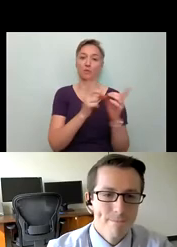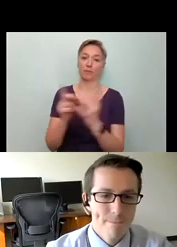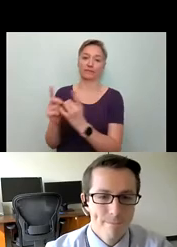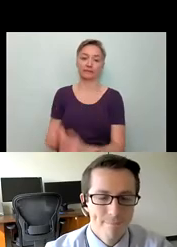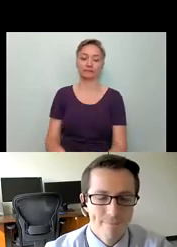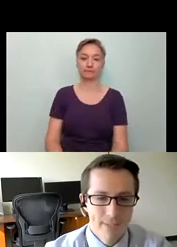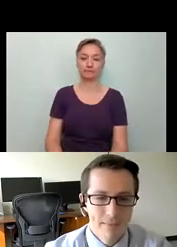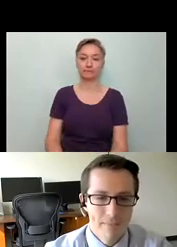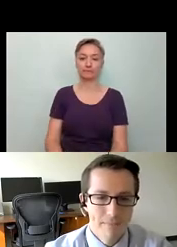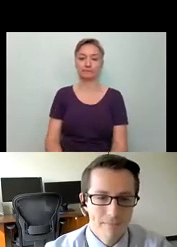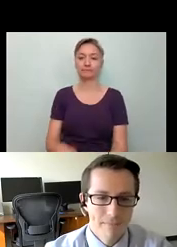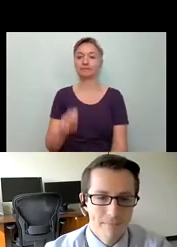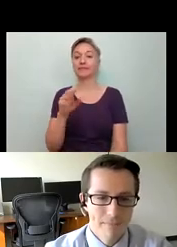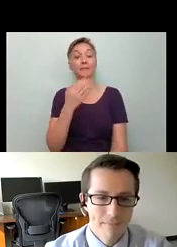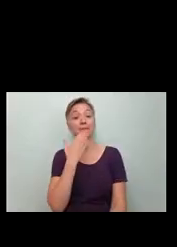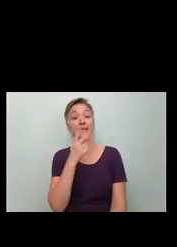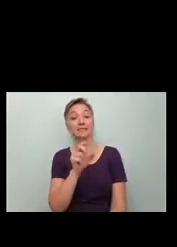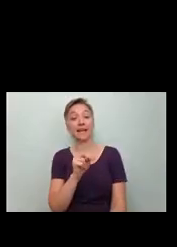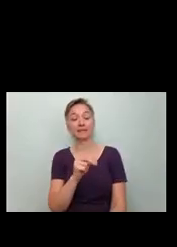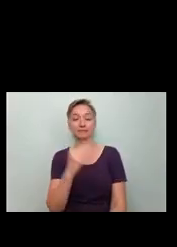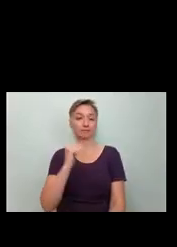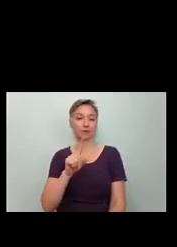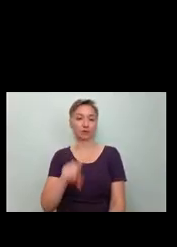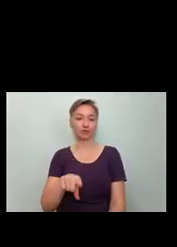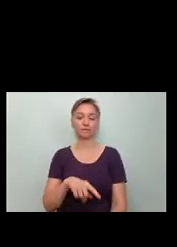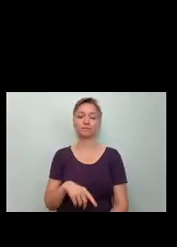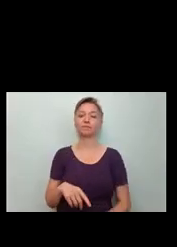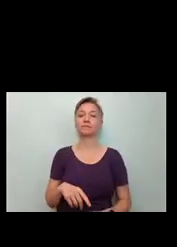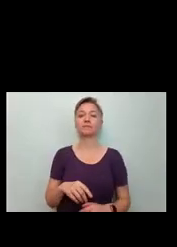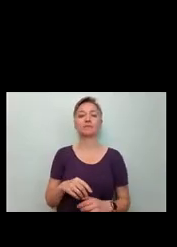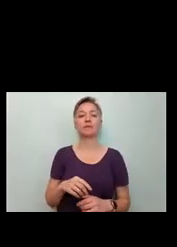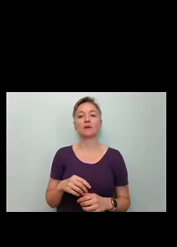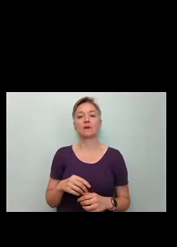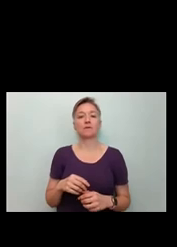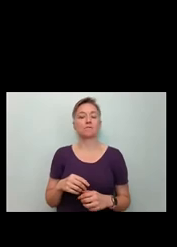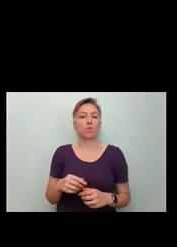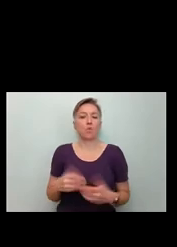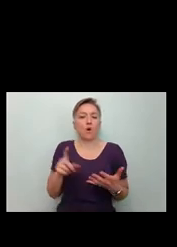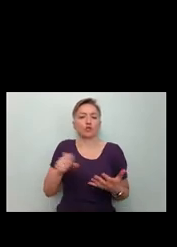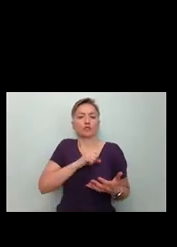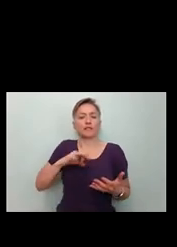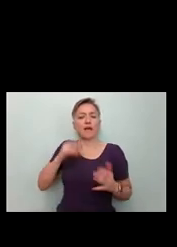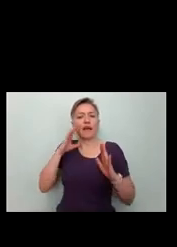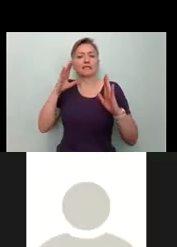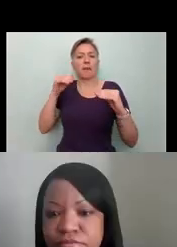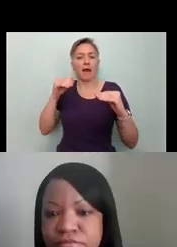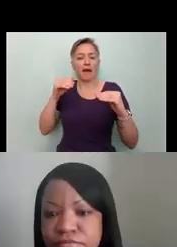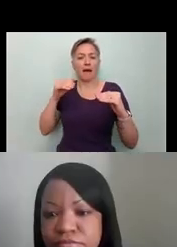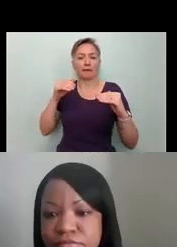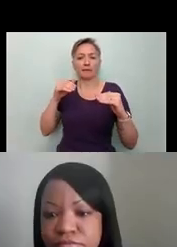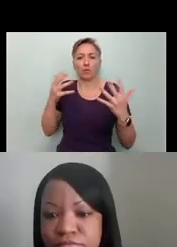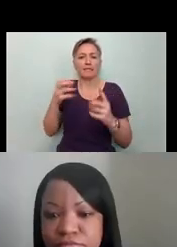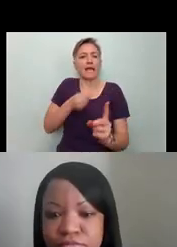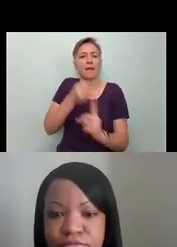Thanks, Dan. Yeah. Next question is, what can staff expect the impacts of the CPM project or